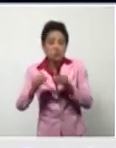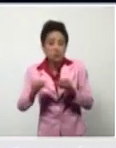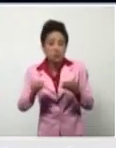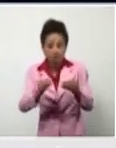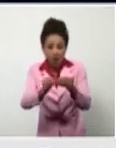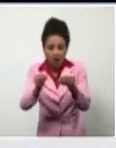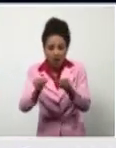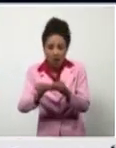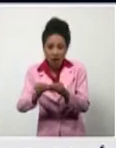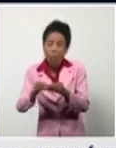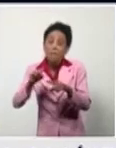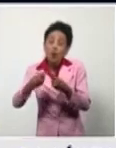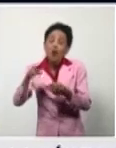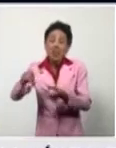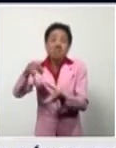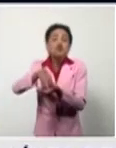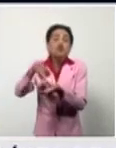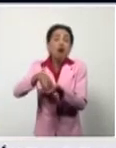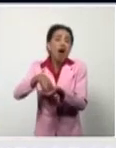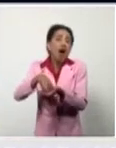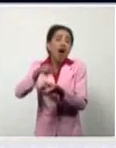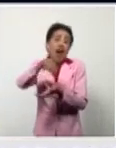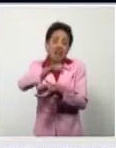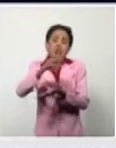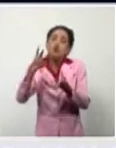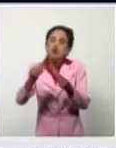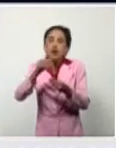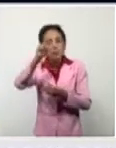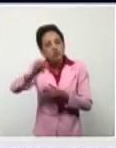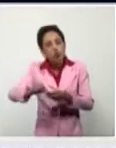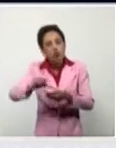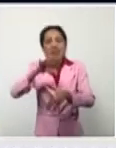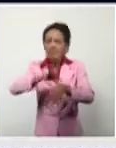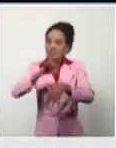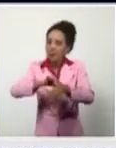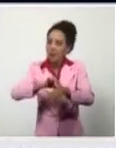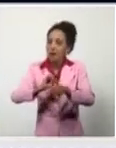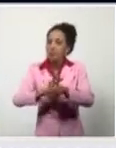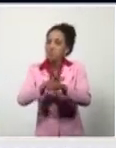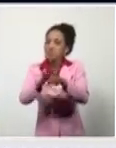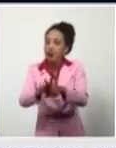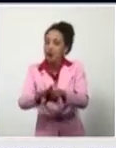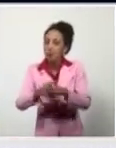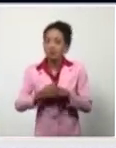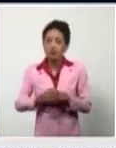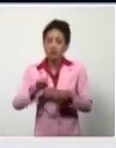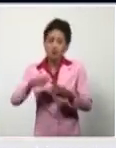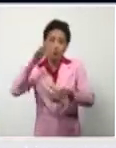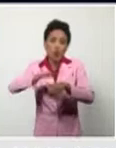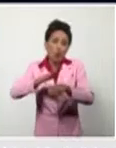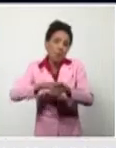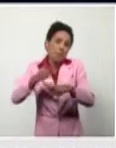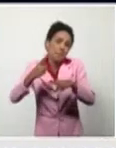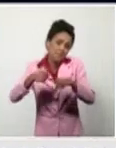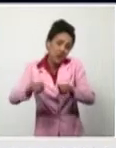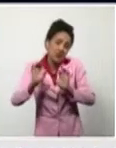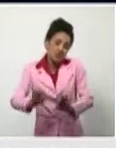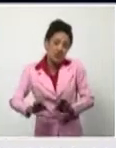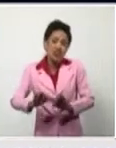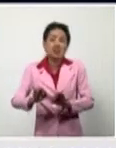disease. These are the causes. And we raise this because people say that if there are no cases in some eastern